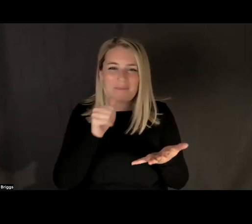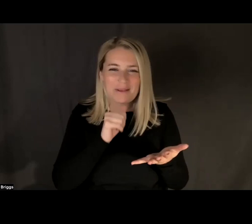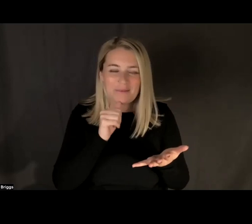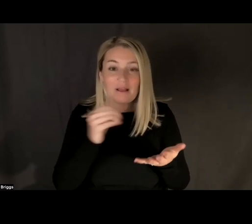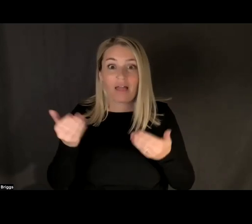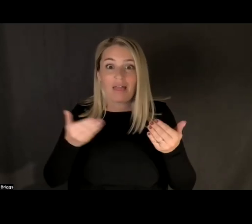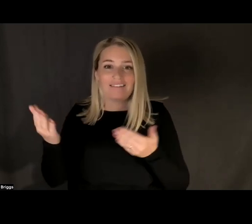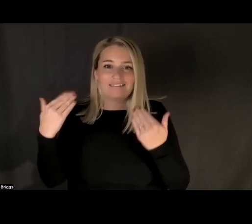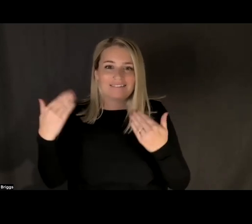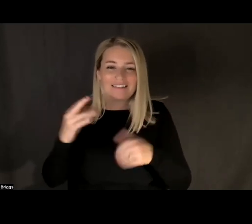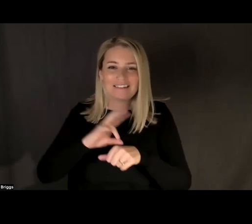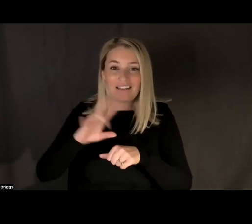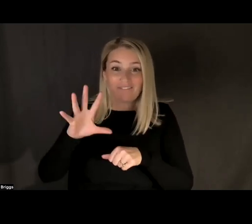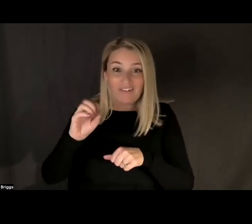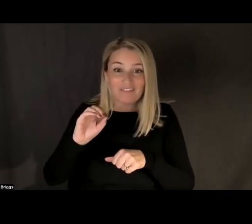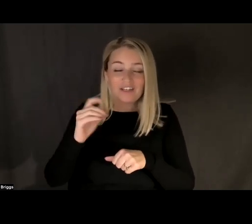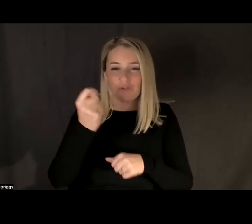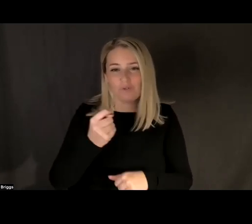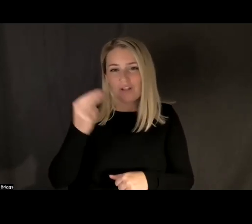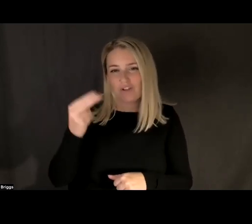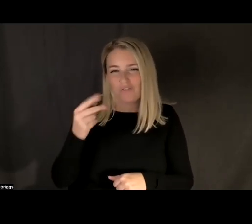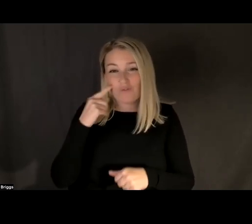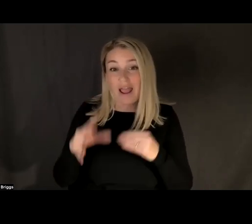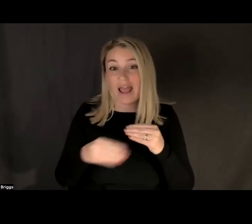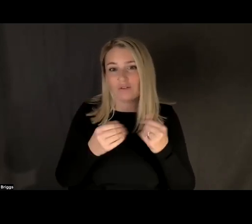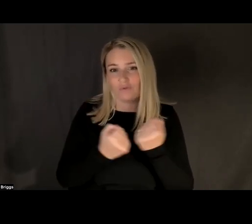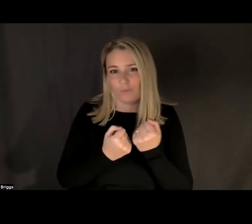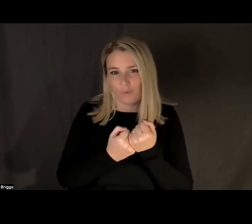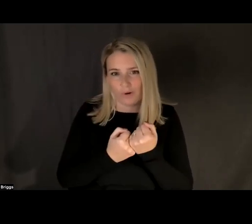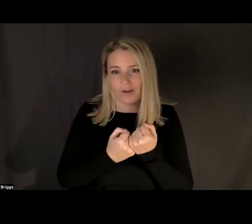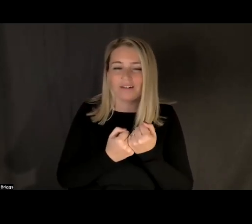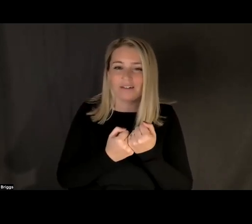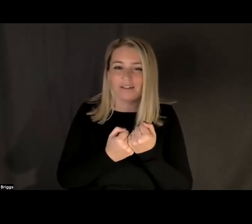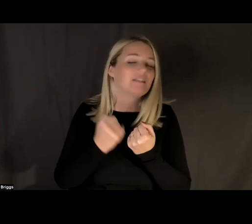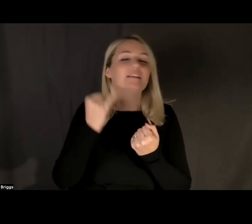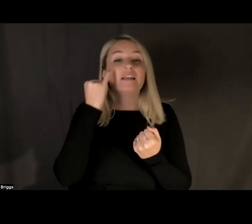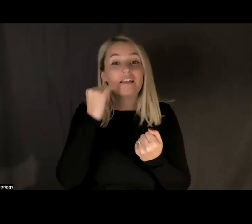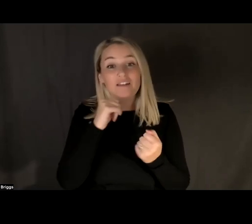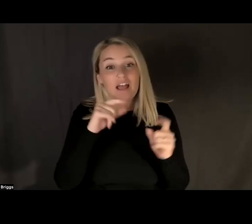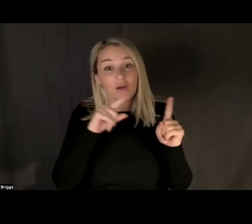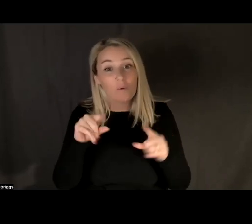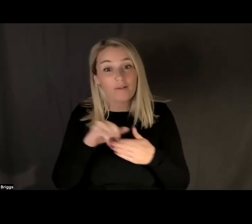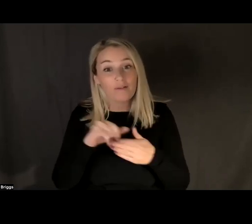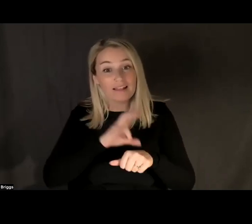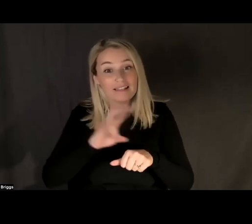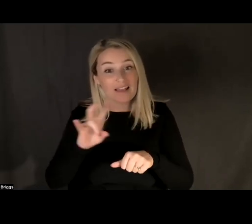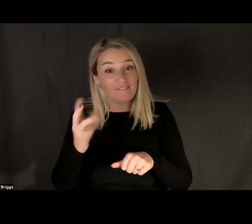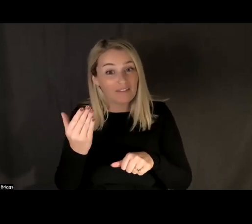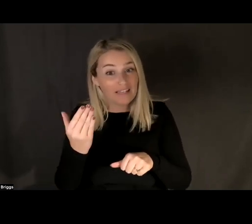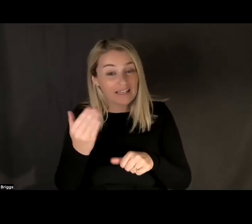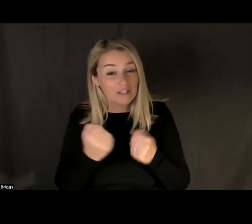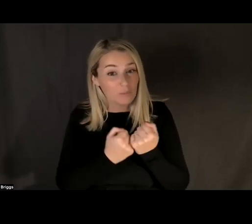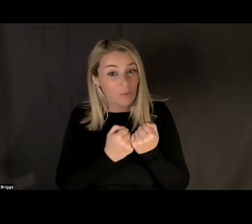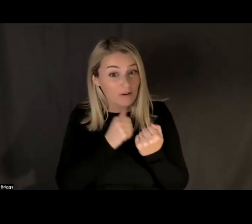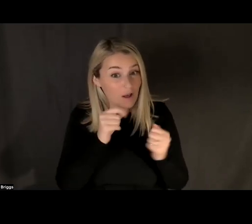7:50 when our door was open, Tuesday, Thursday, for a little extra support. So if they're not going to that 7:15 support on